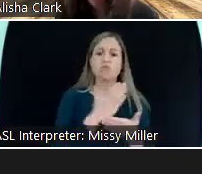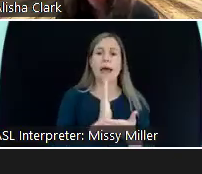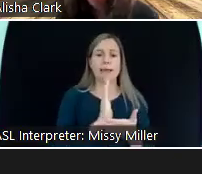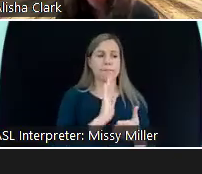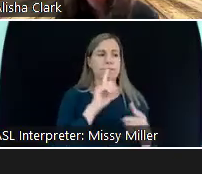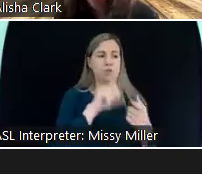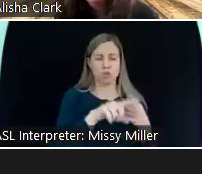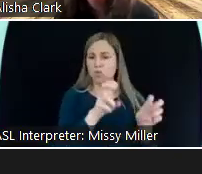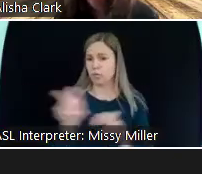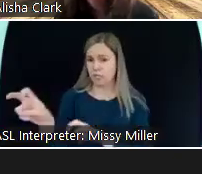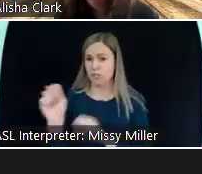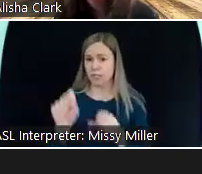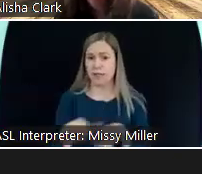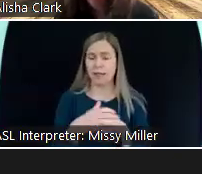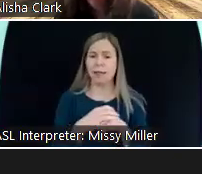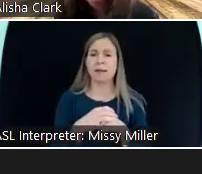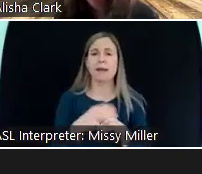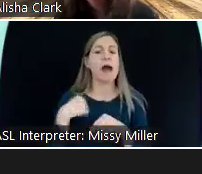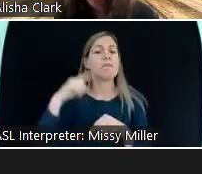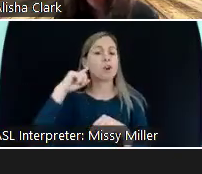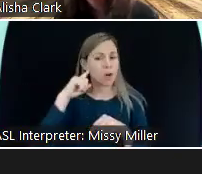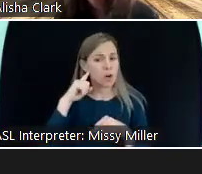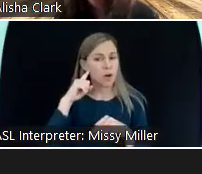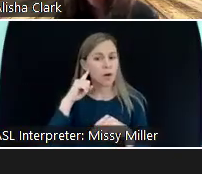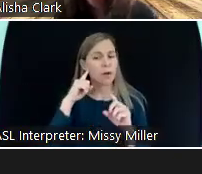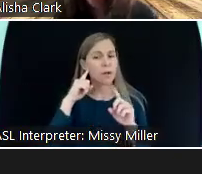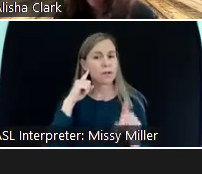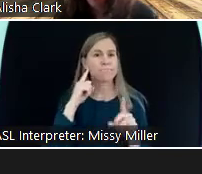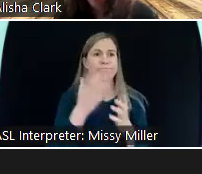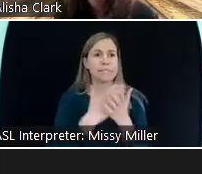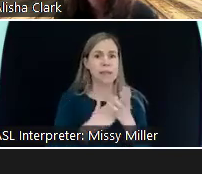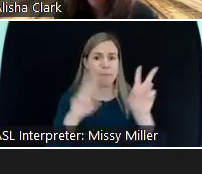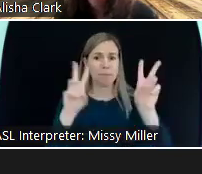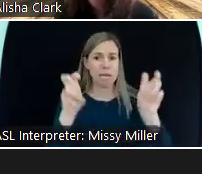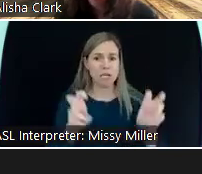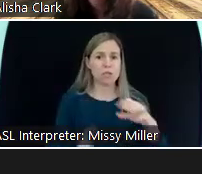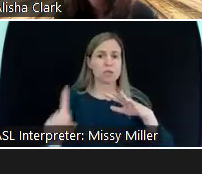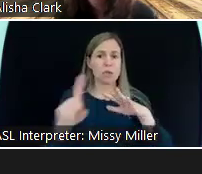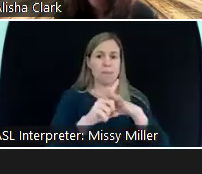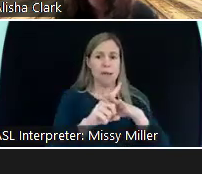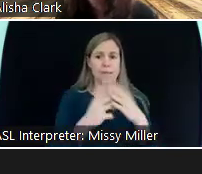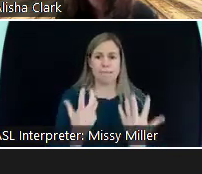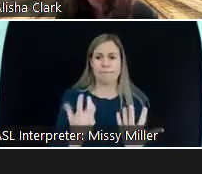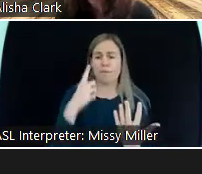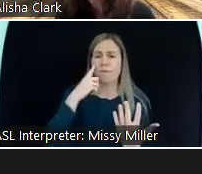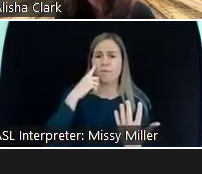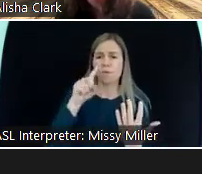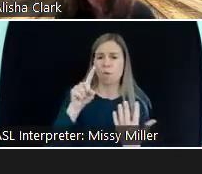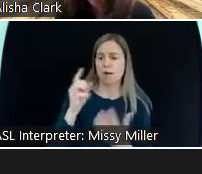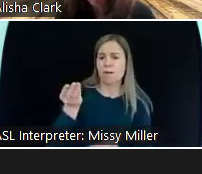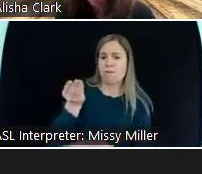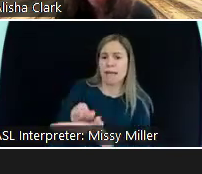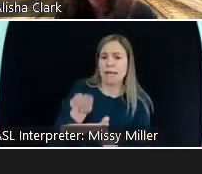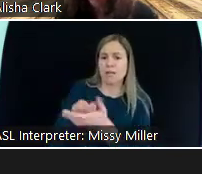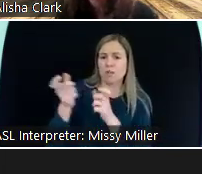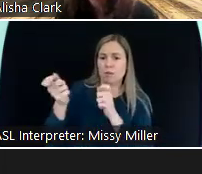I've heard that sometimes we've had some issues with finding a financial management